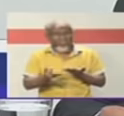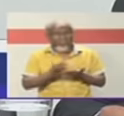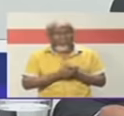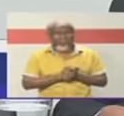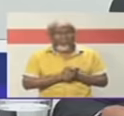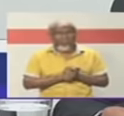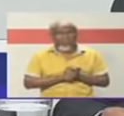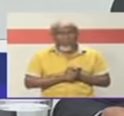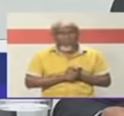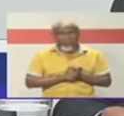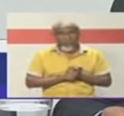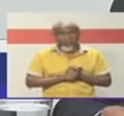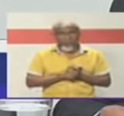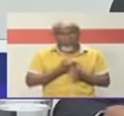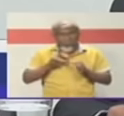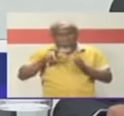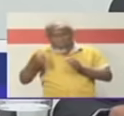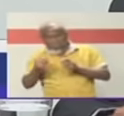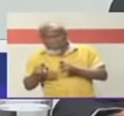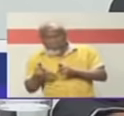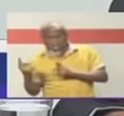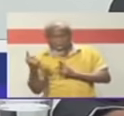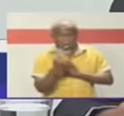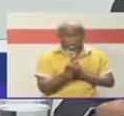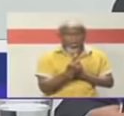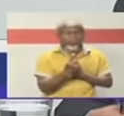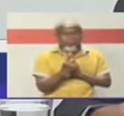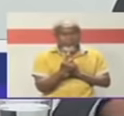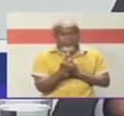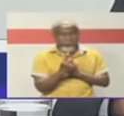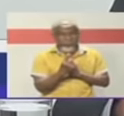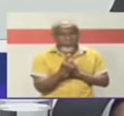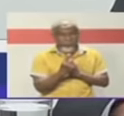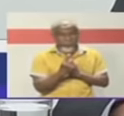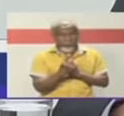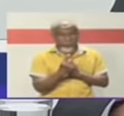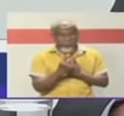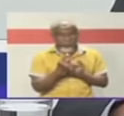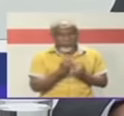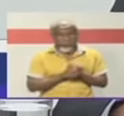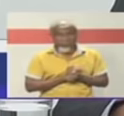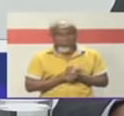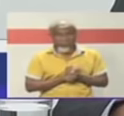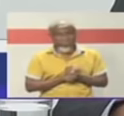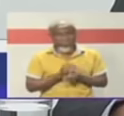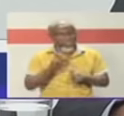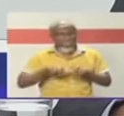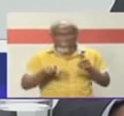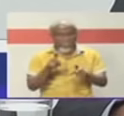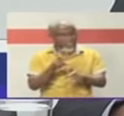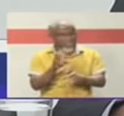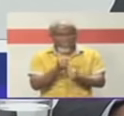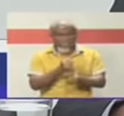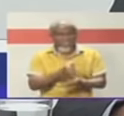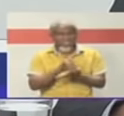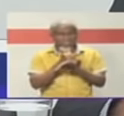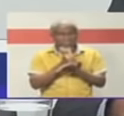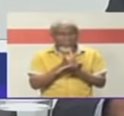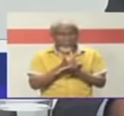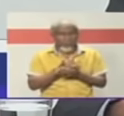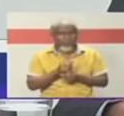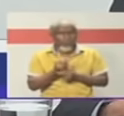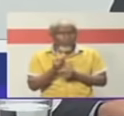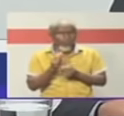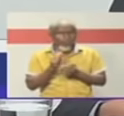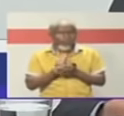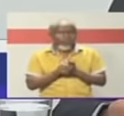The first such gathering reported in the Express on the 16th of